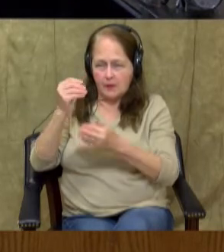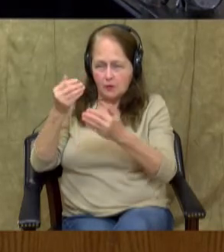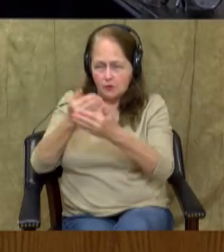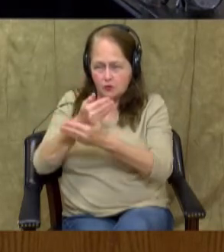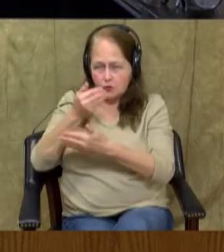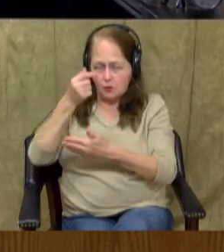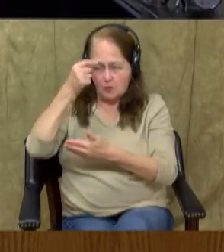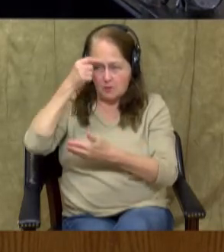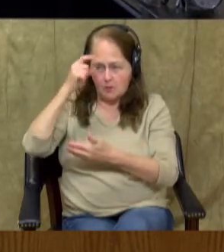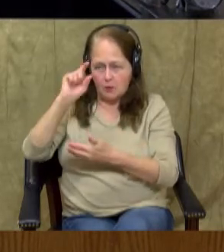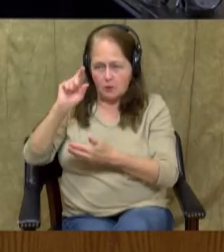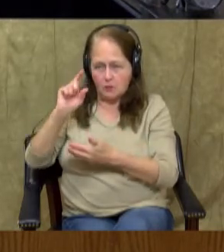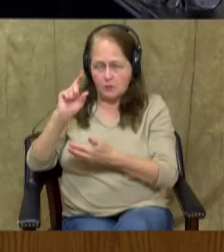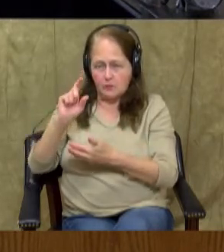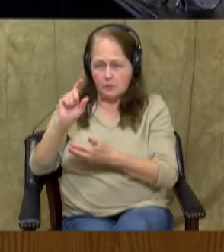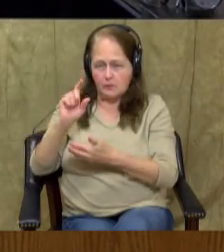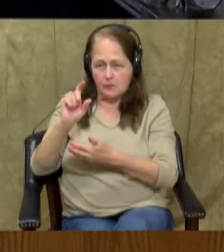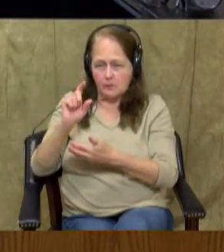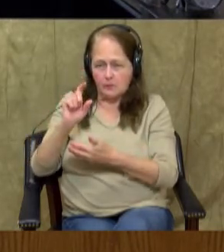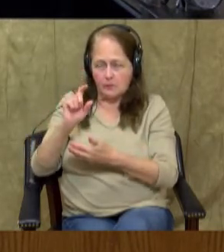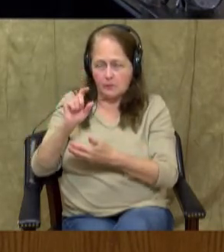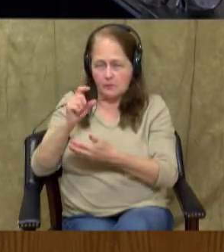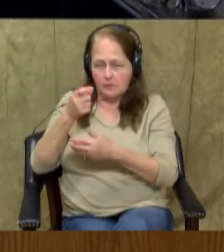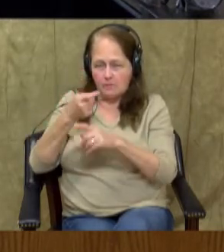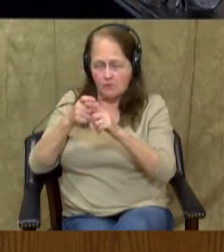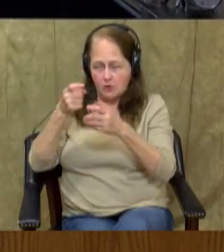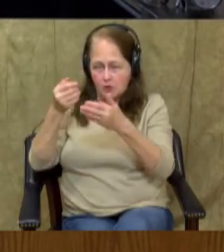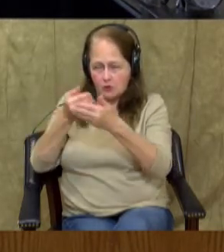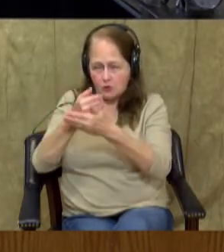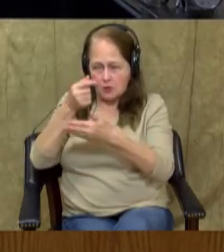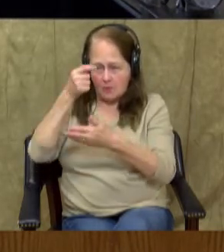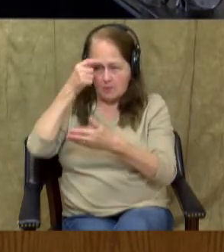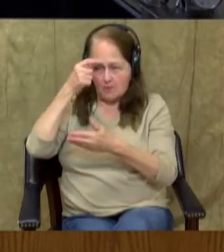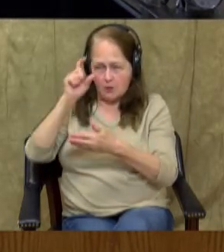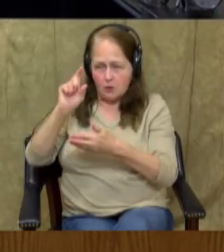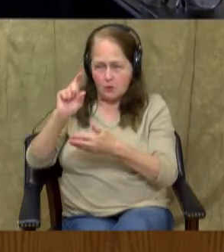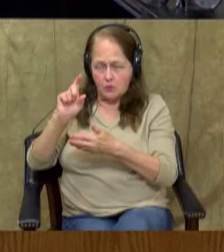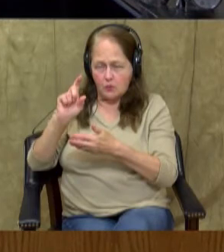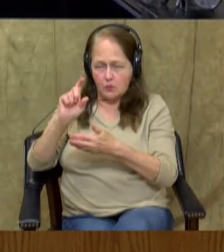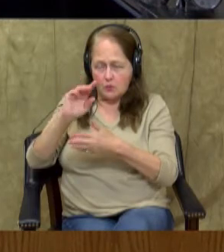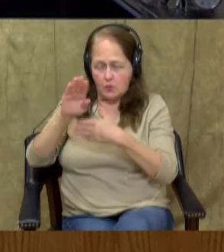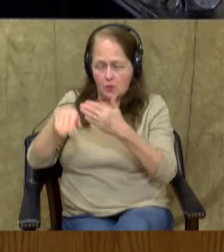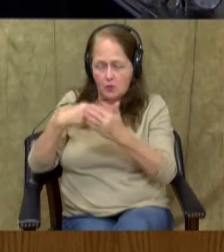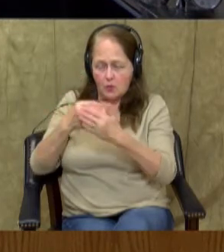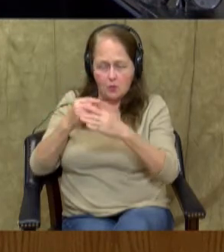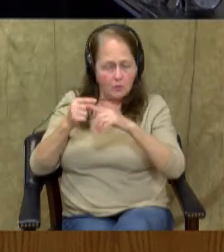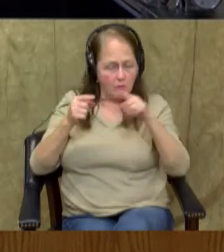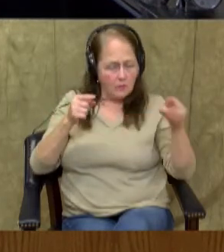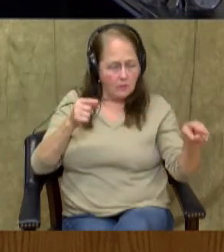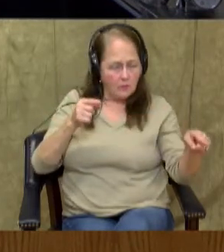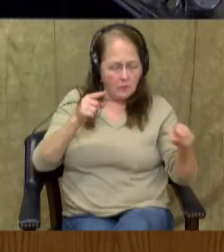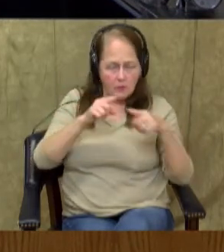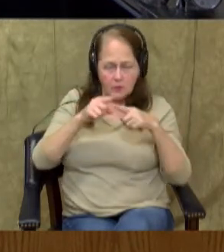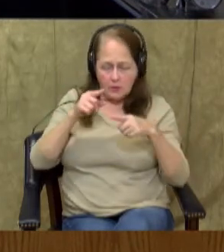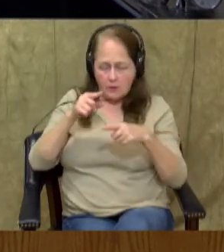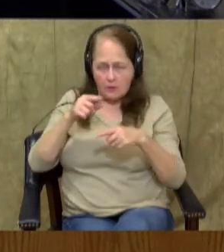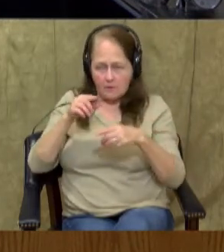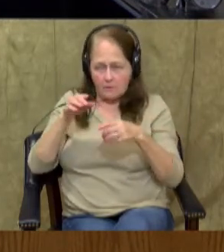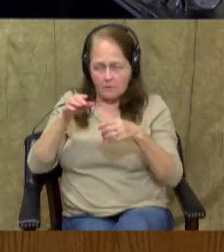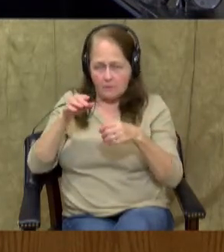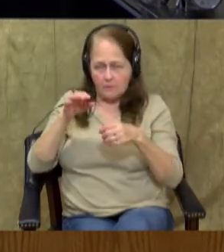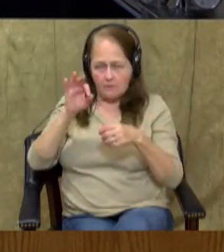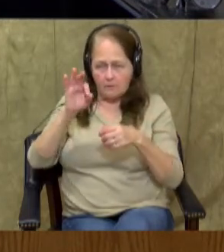What you should notice here is from the new moon all the way to the full moon, the